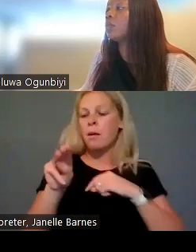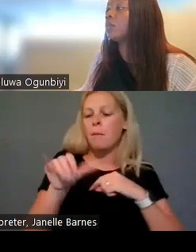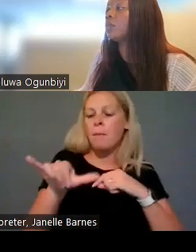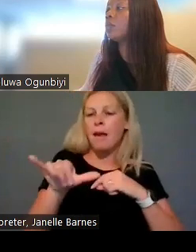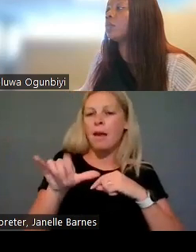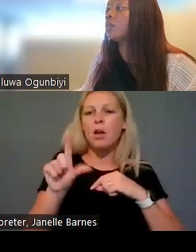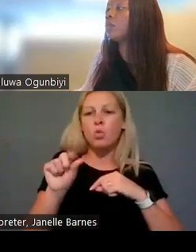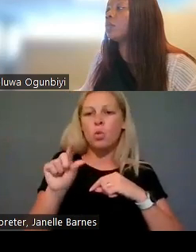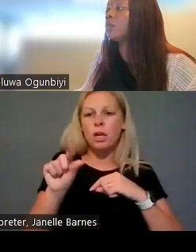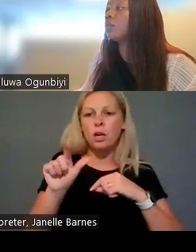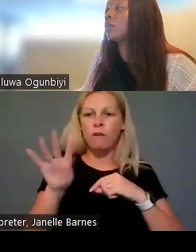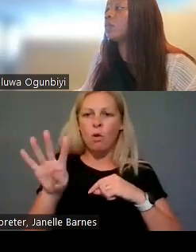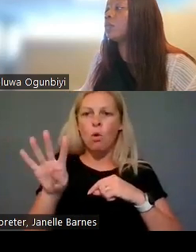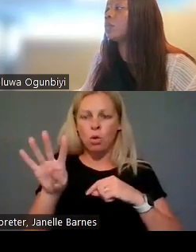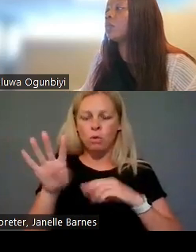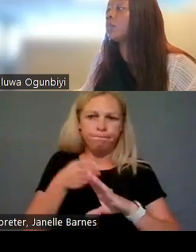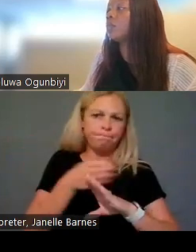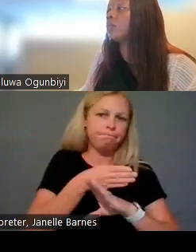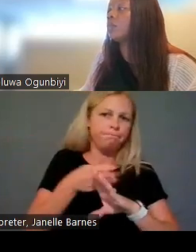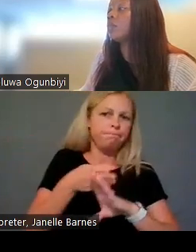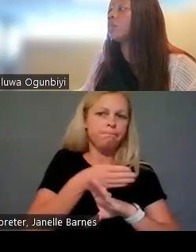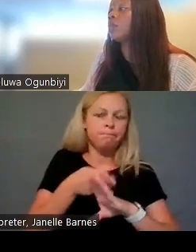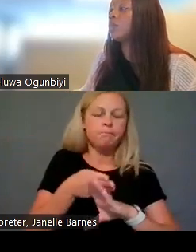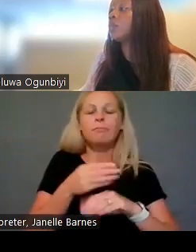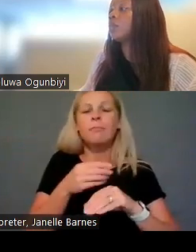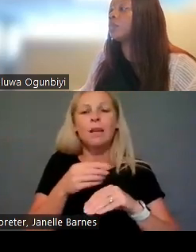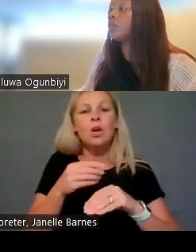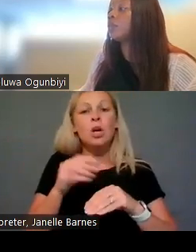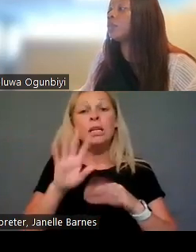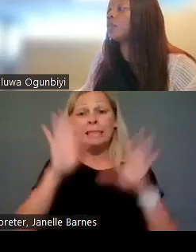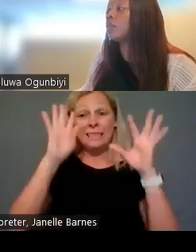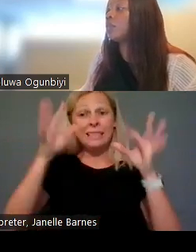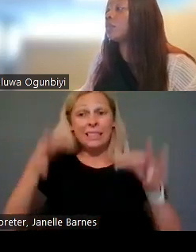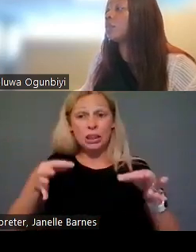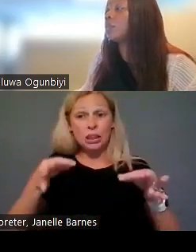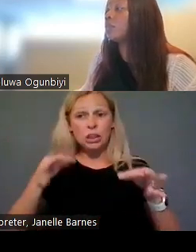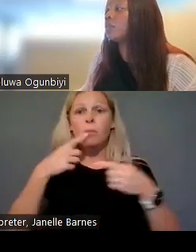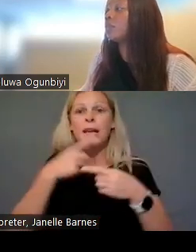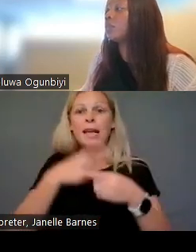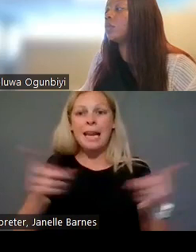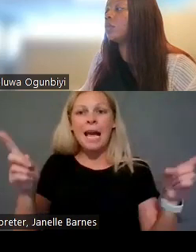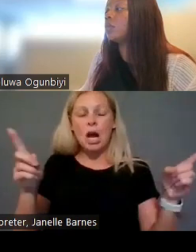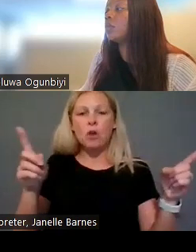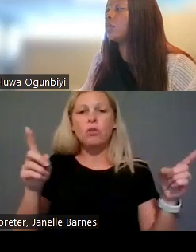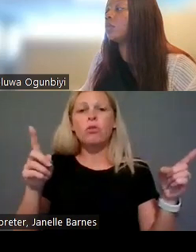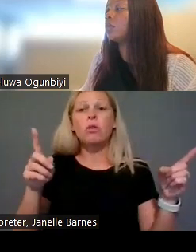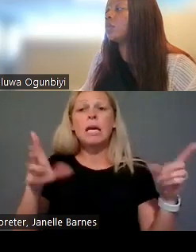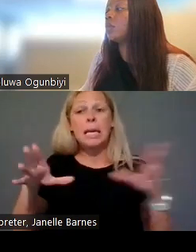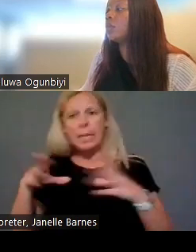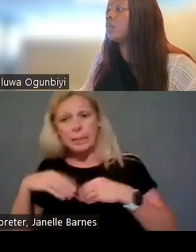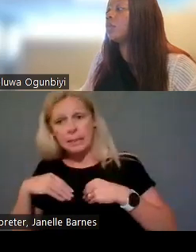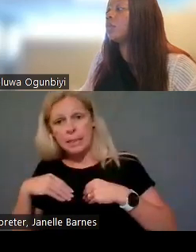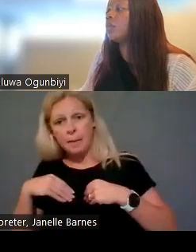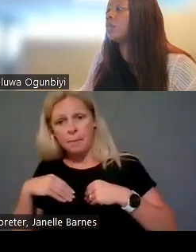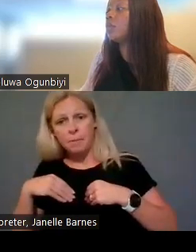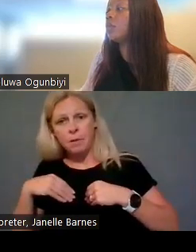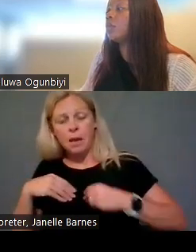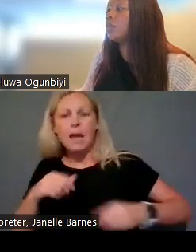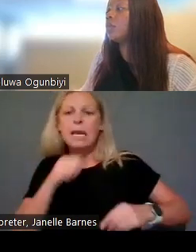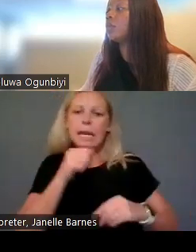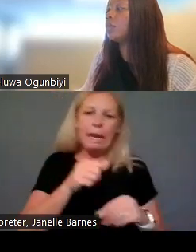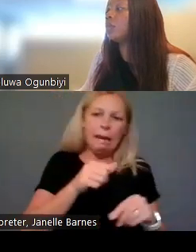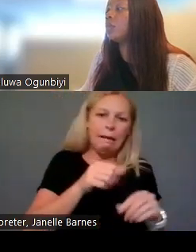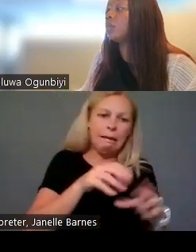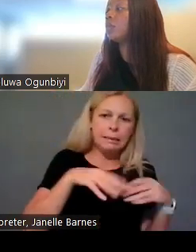2024. So decisions are all announced for those who we accept, and also we are unable to